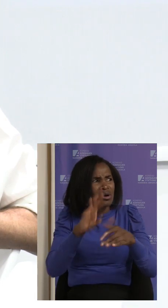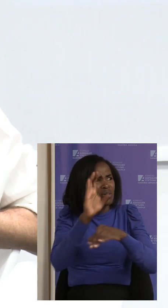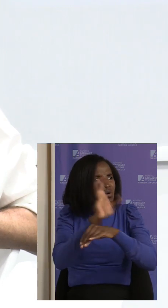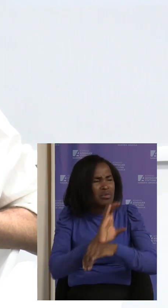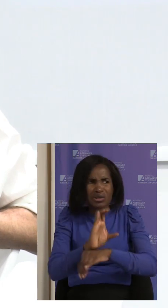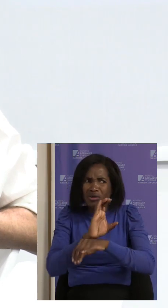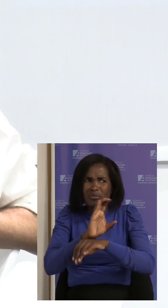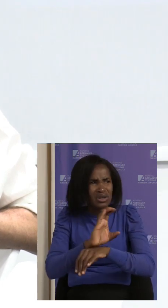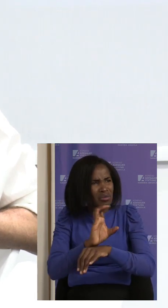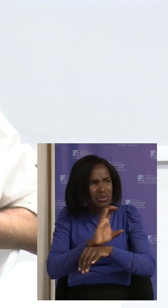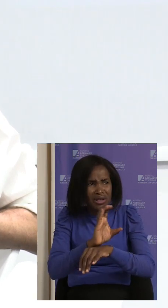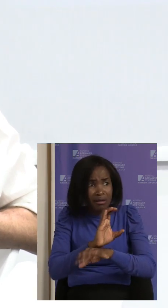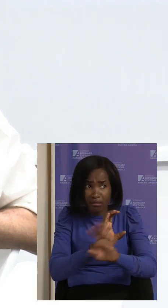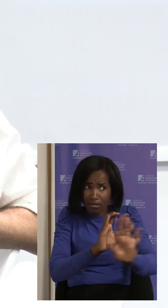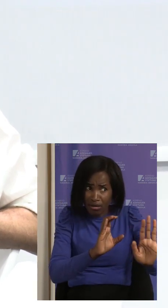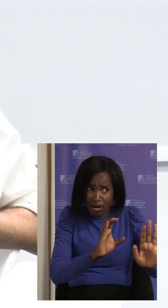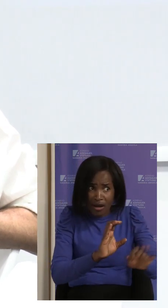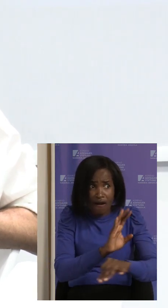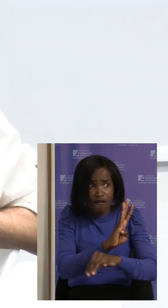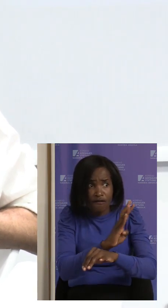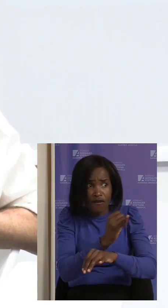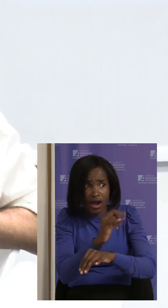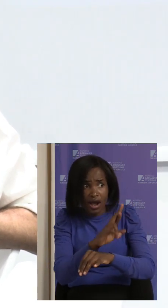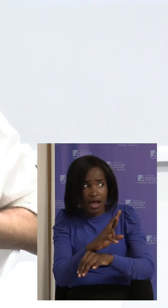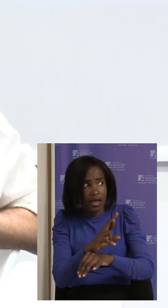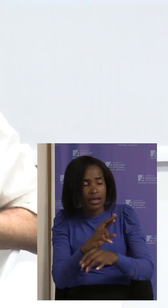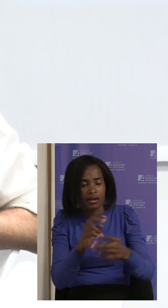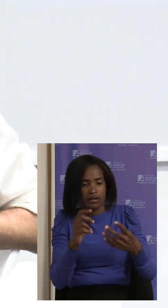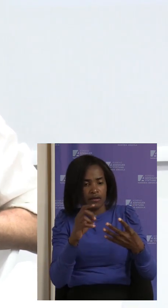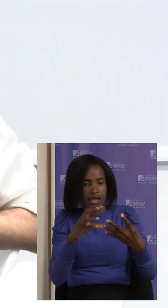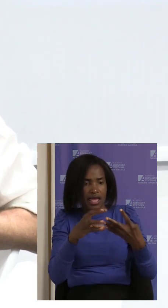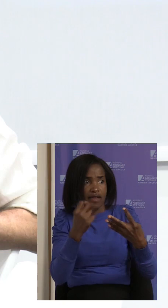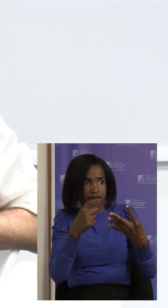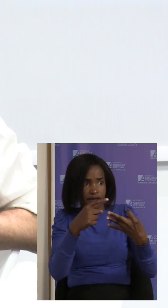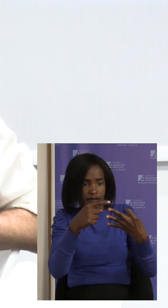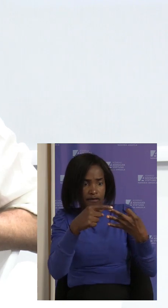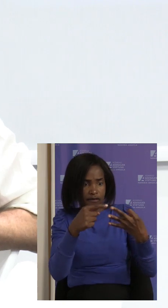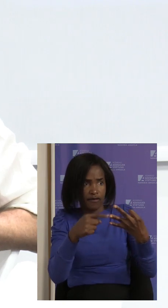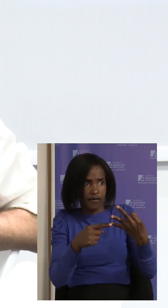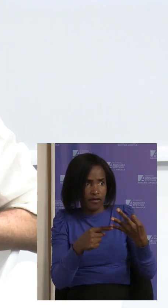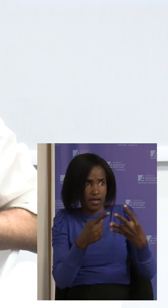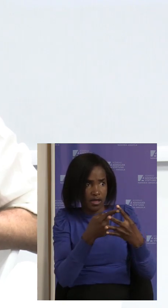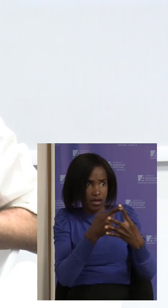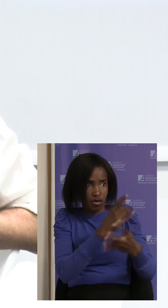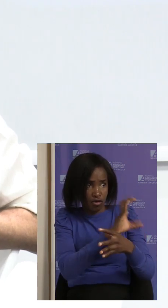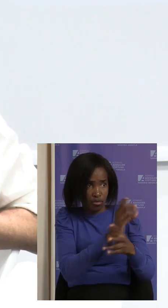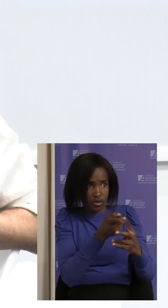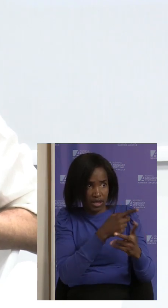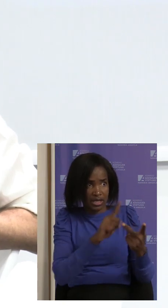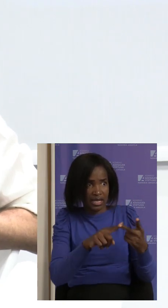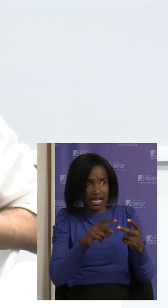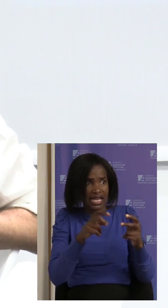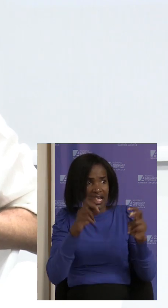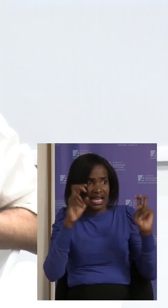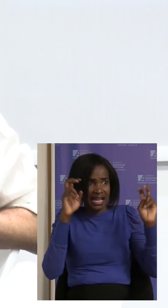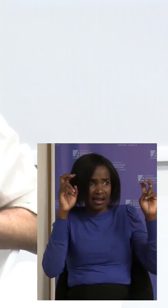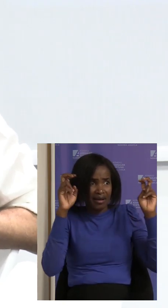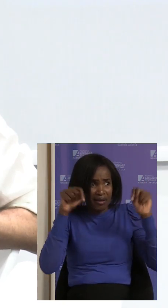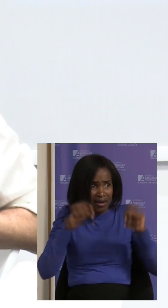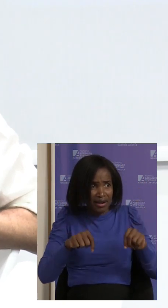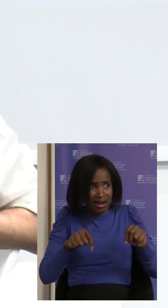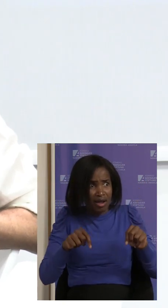The fourth industrial revolution happens when three things happen. There's a revolution in energy, like we have